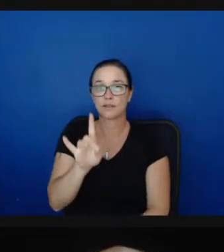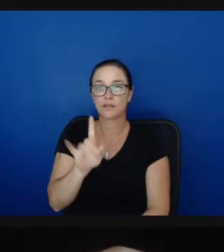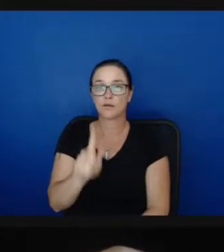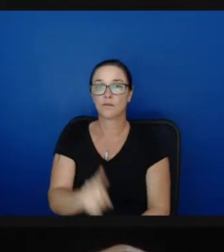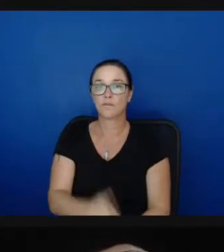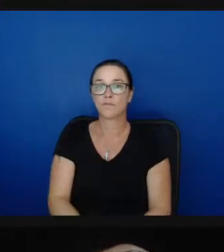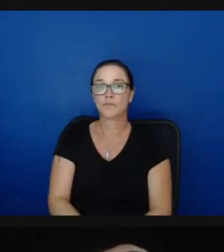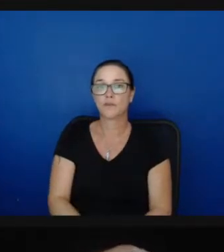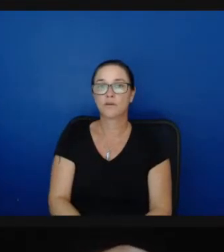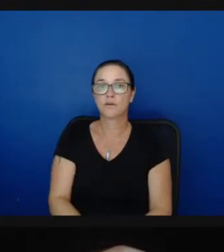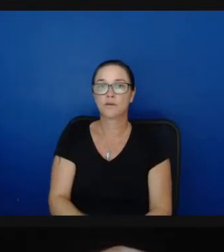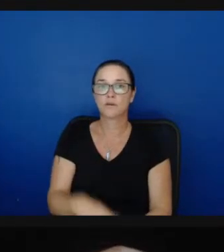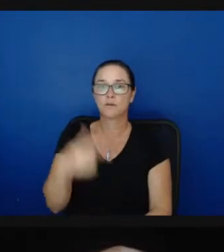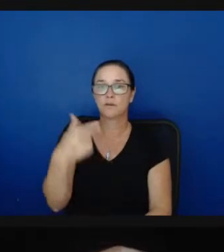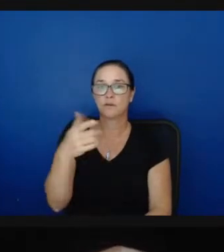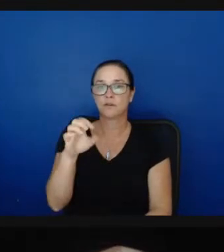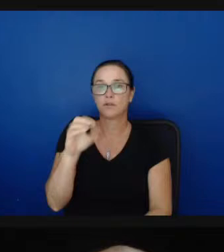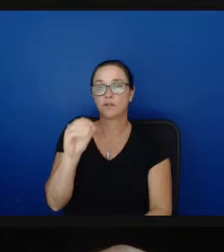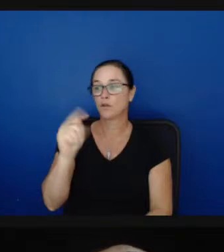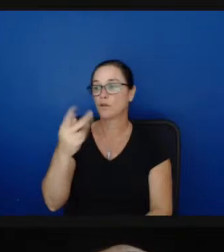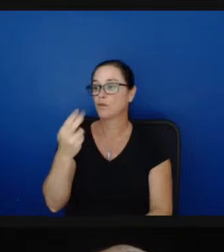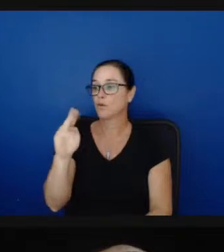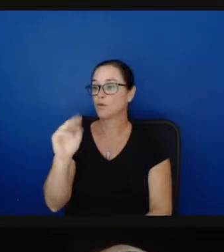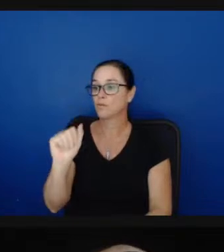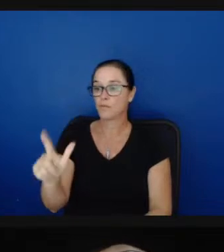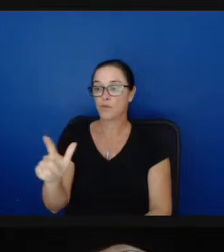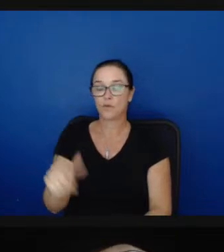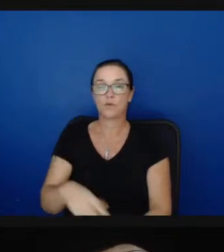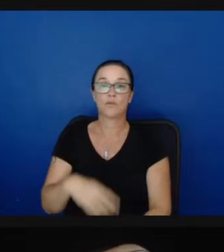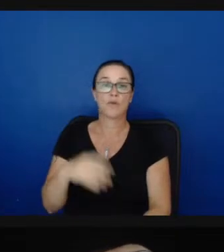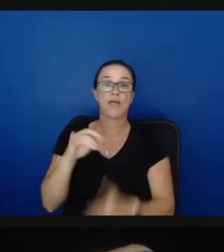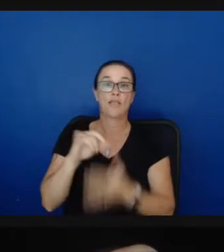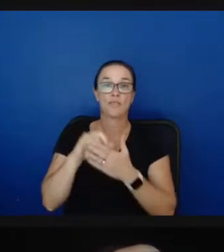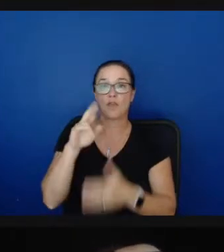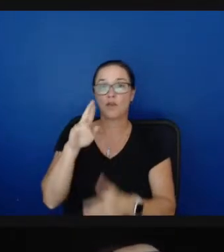More geothermal, resistivity,